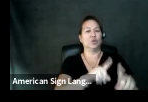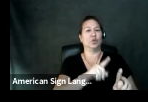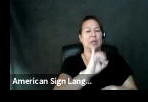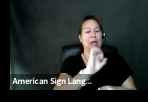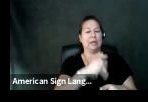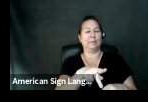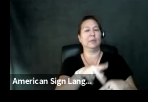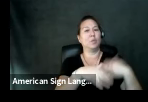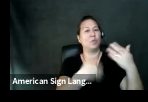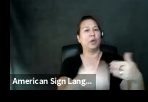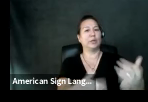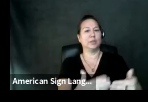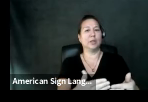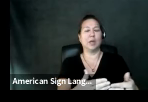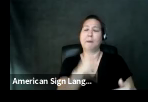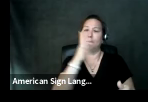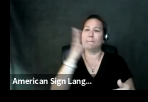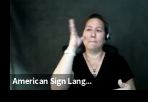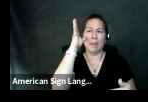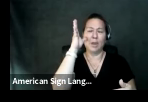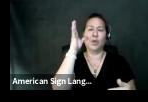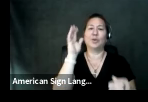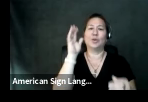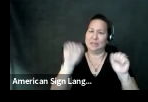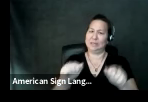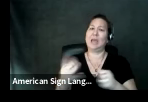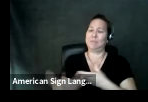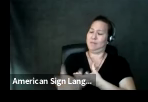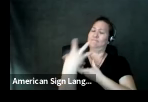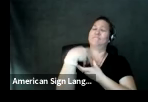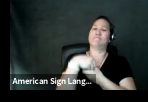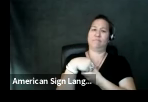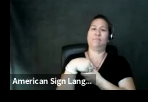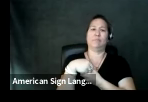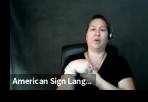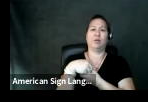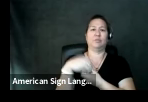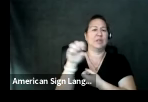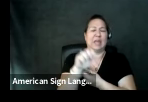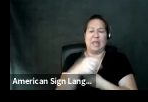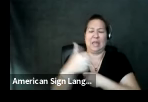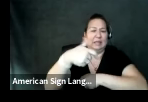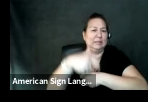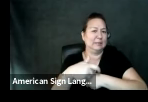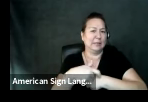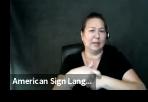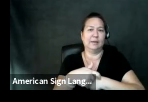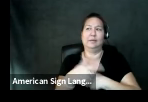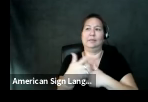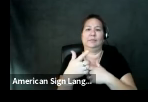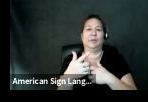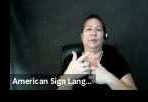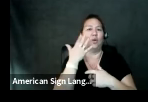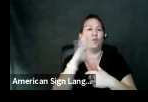be given opportunities to participate in any decision-making meeting regarding their child's special